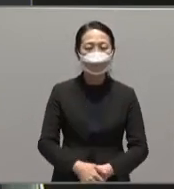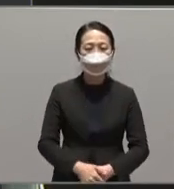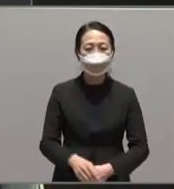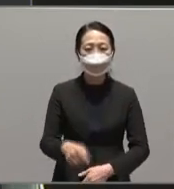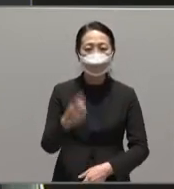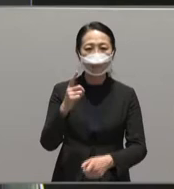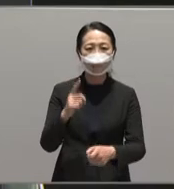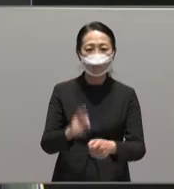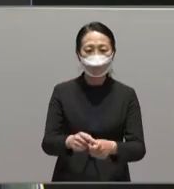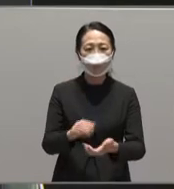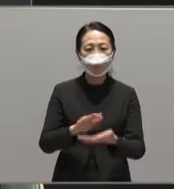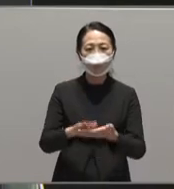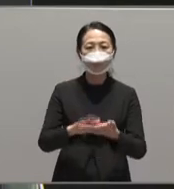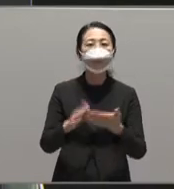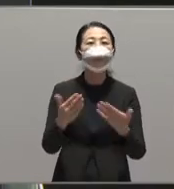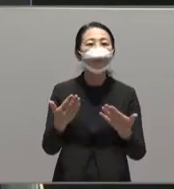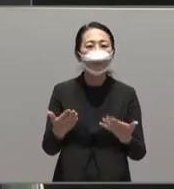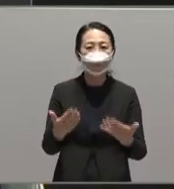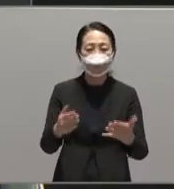And